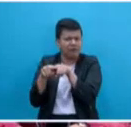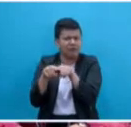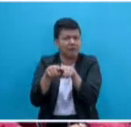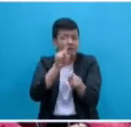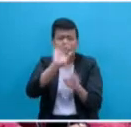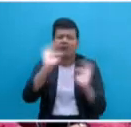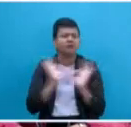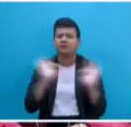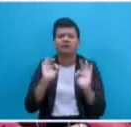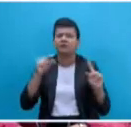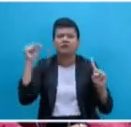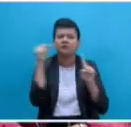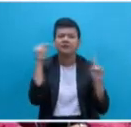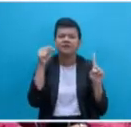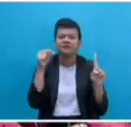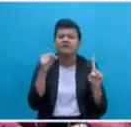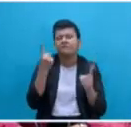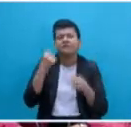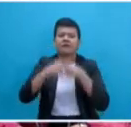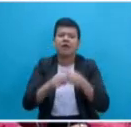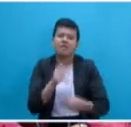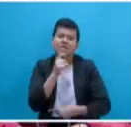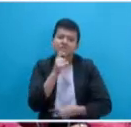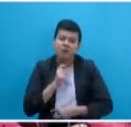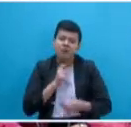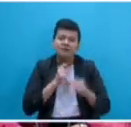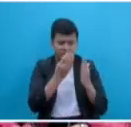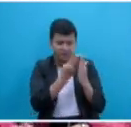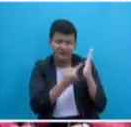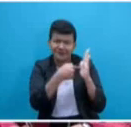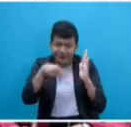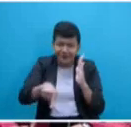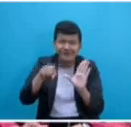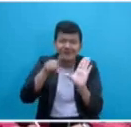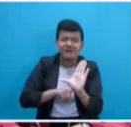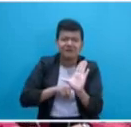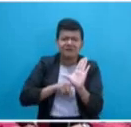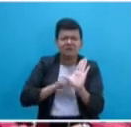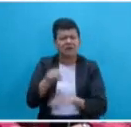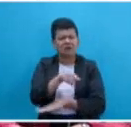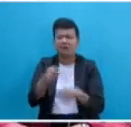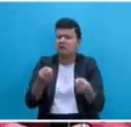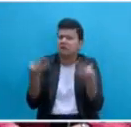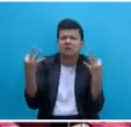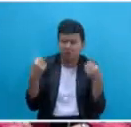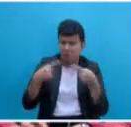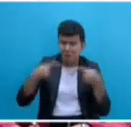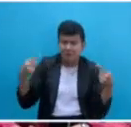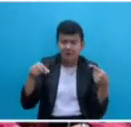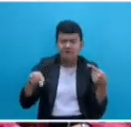the promised development to the budget for this year. None of the opposition input into the debate in the last